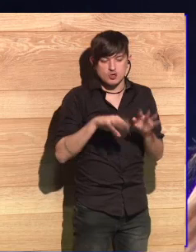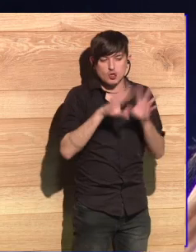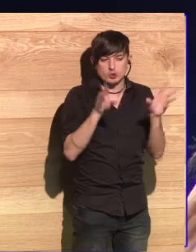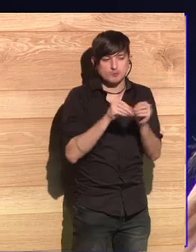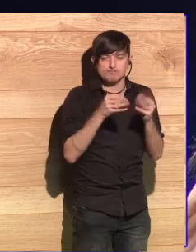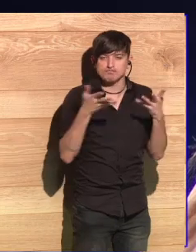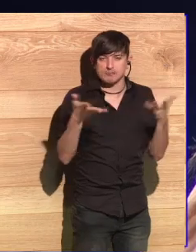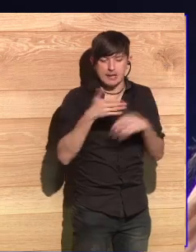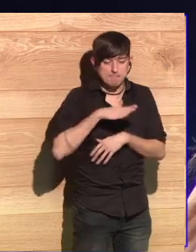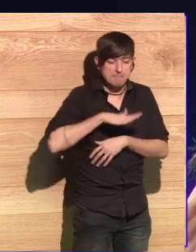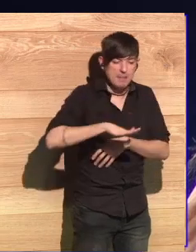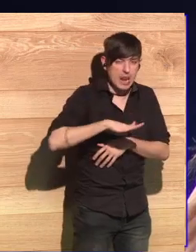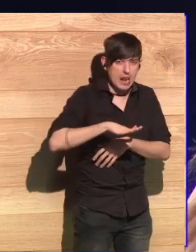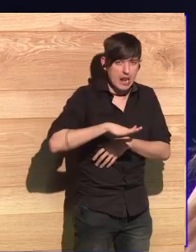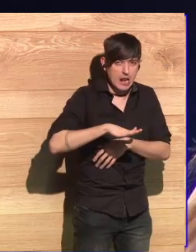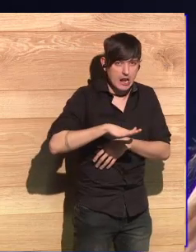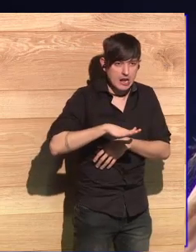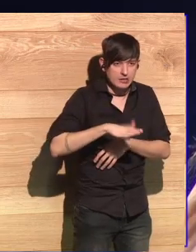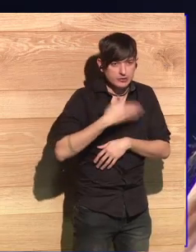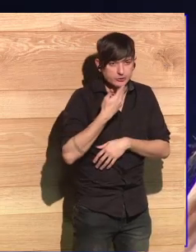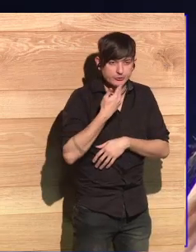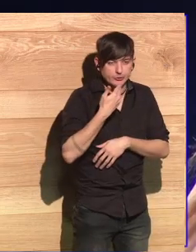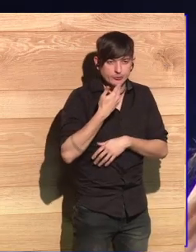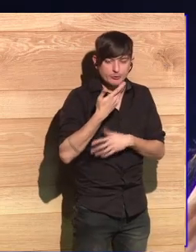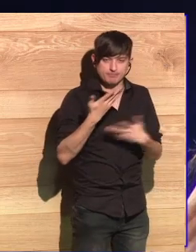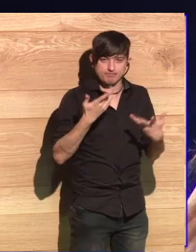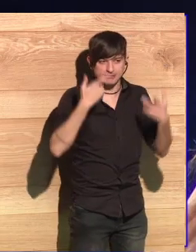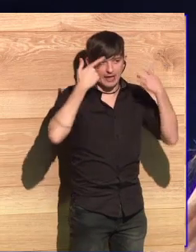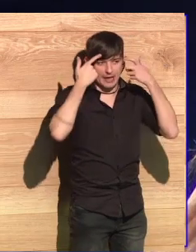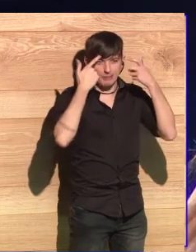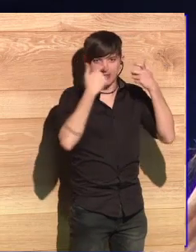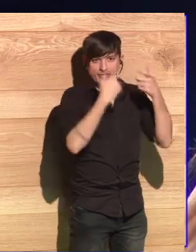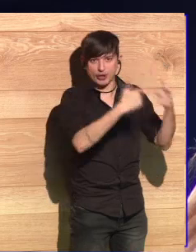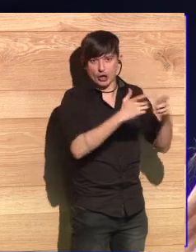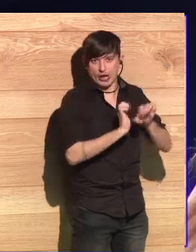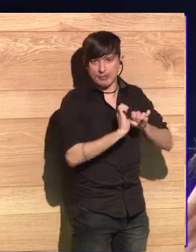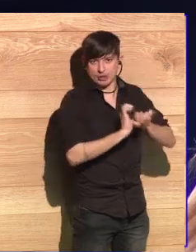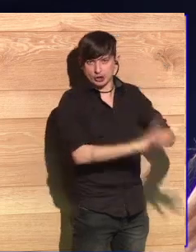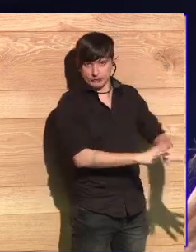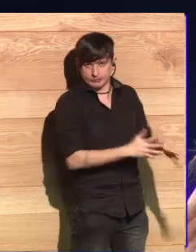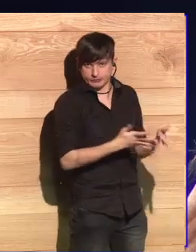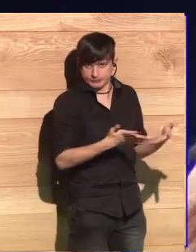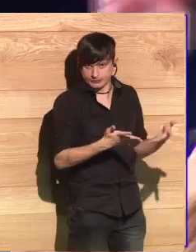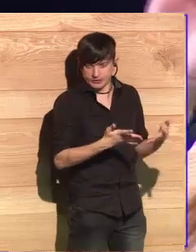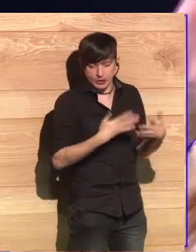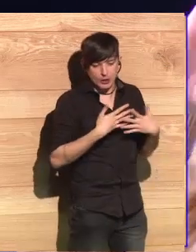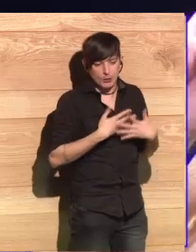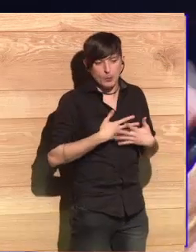abdication of free will, and